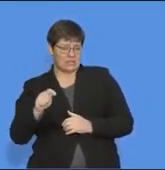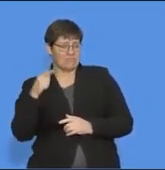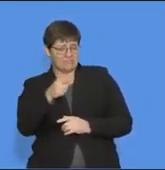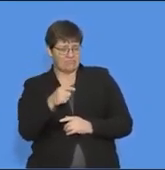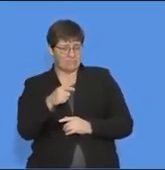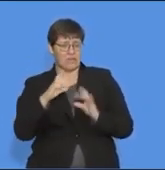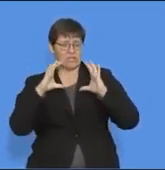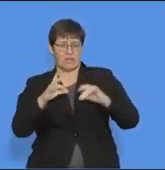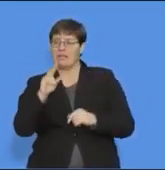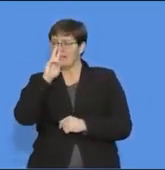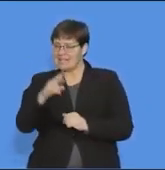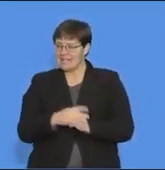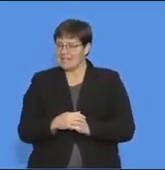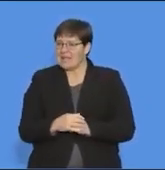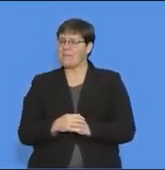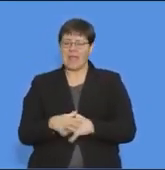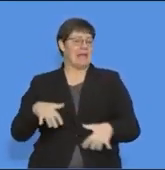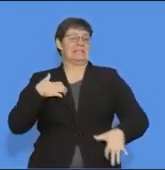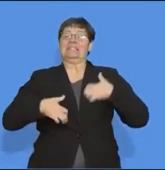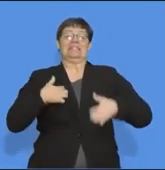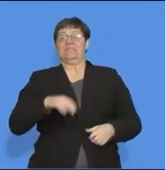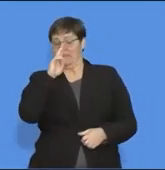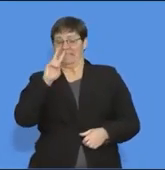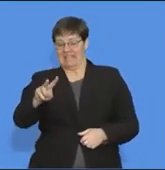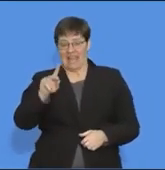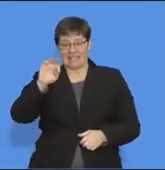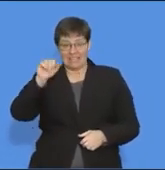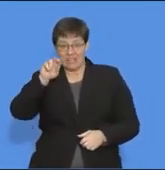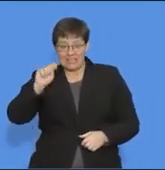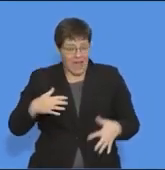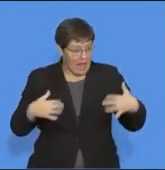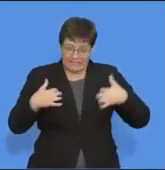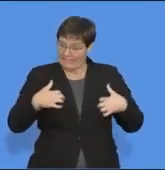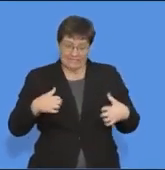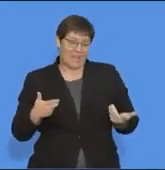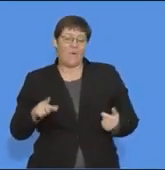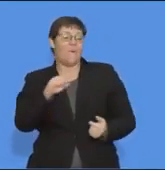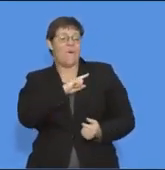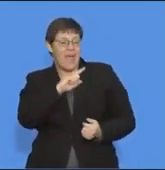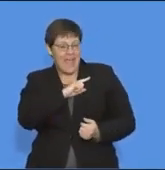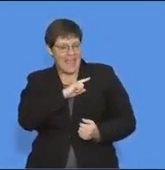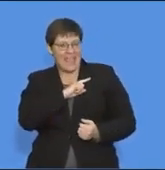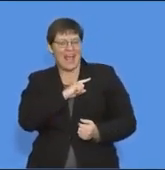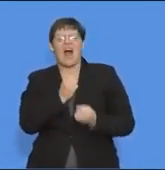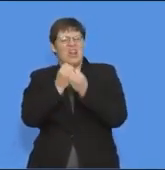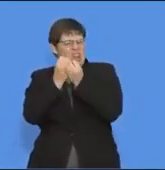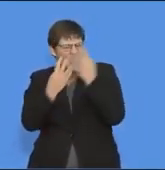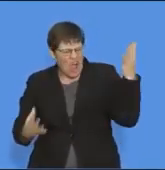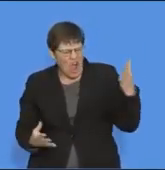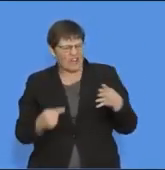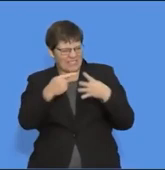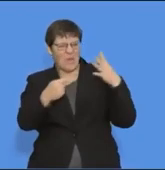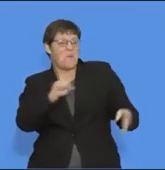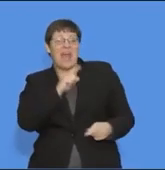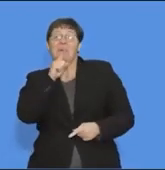circle. Guys, I won't lie to you. You see, I get very excited every time I see the word tangent, because there's a lot